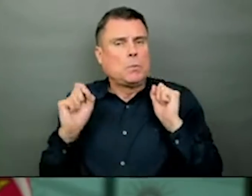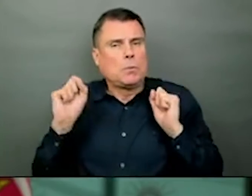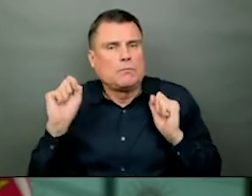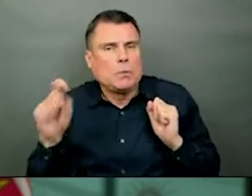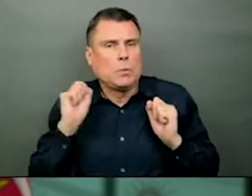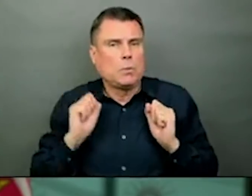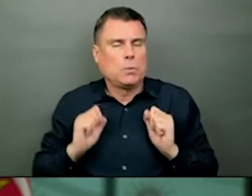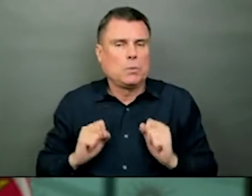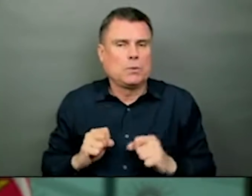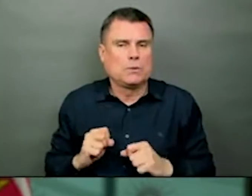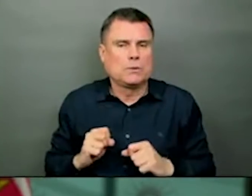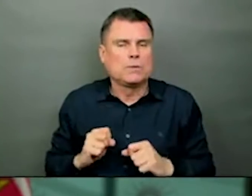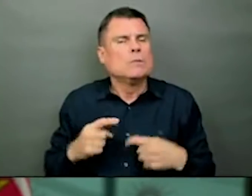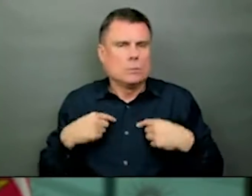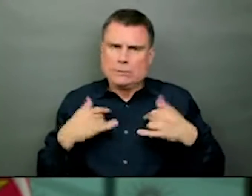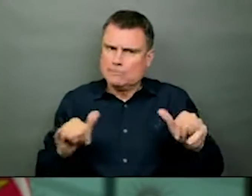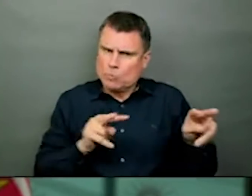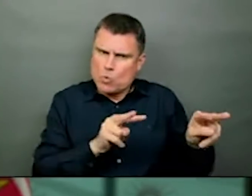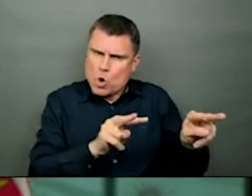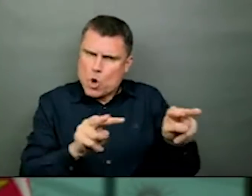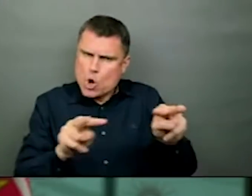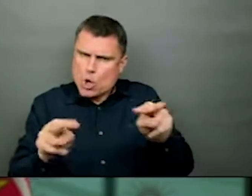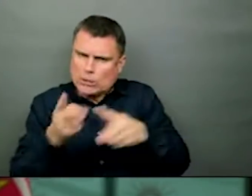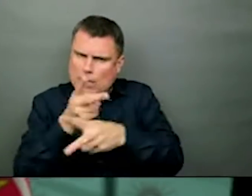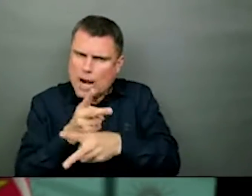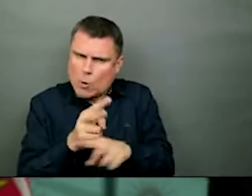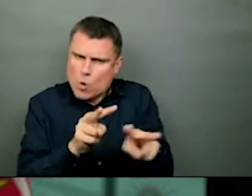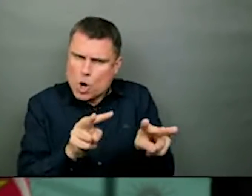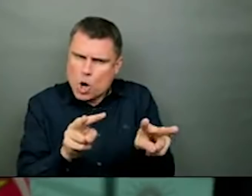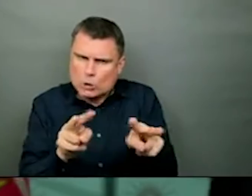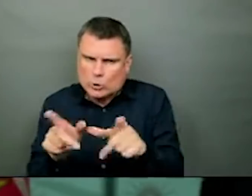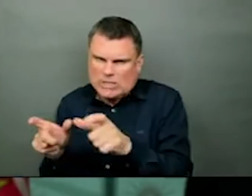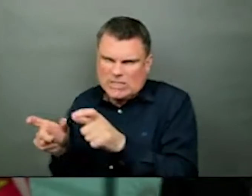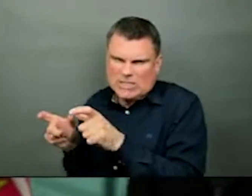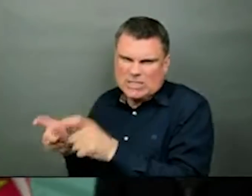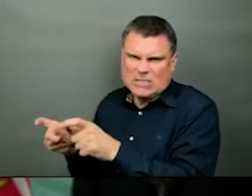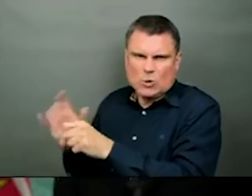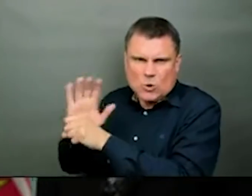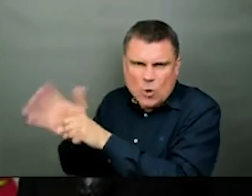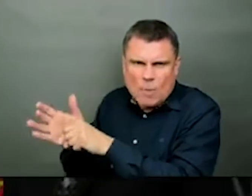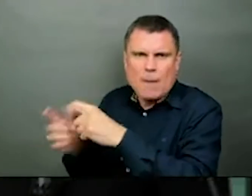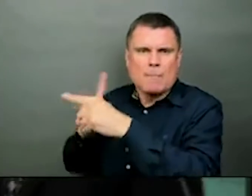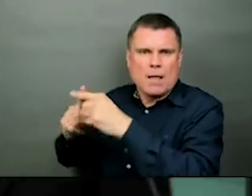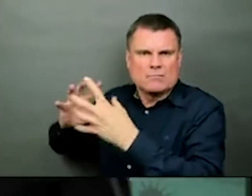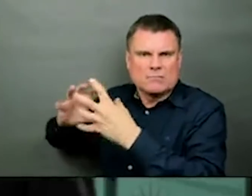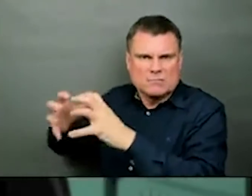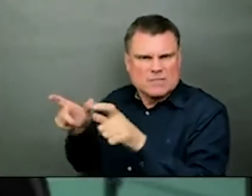so that's one of the reasons that we're monitoring it and keeping an eye on it. Would you like to add anything to that?